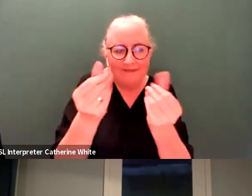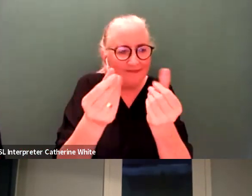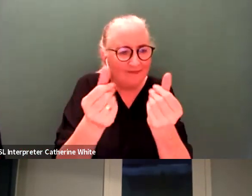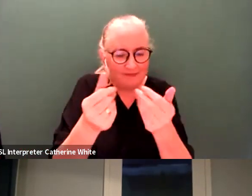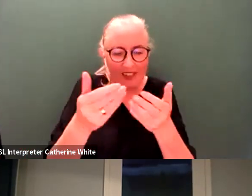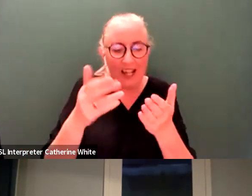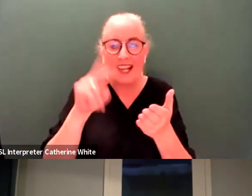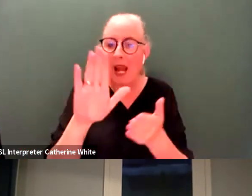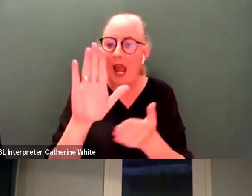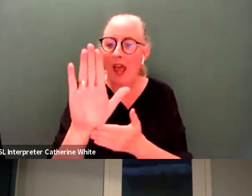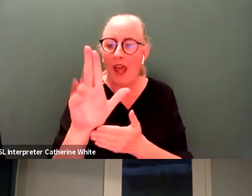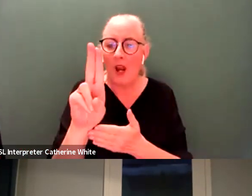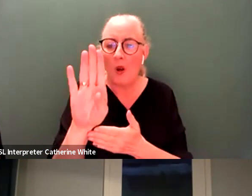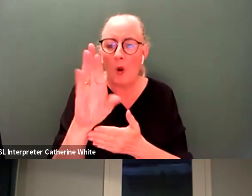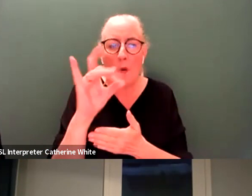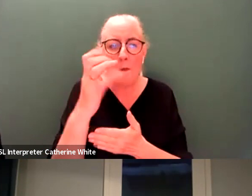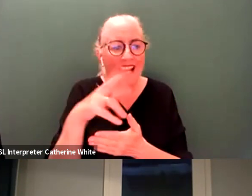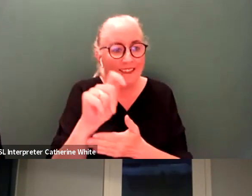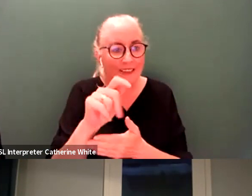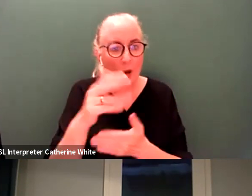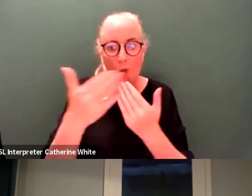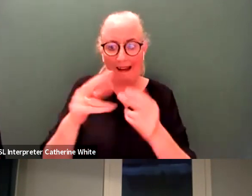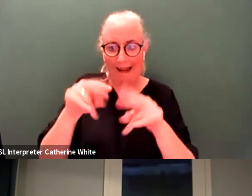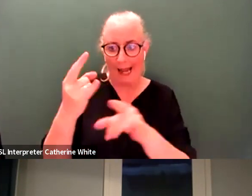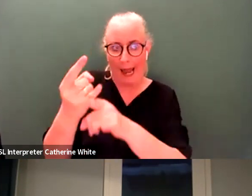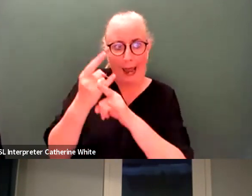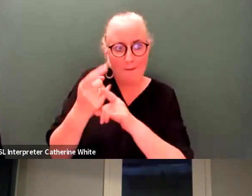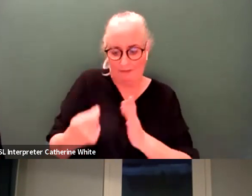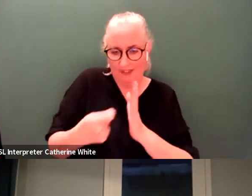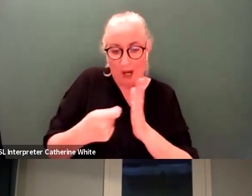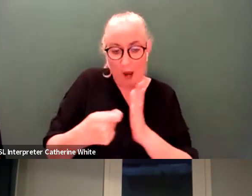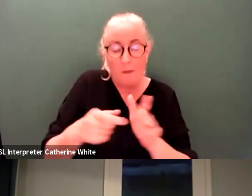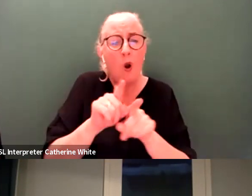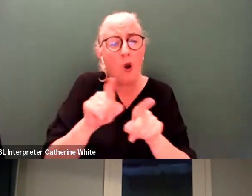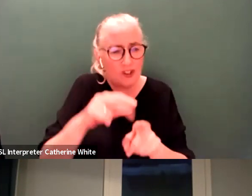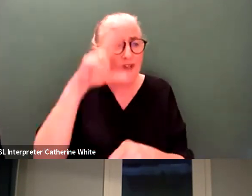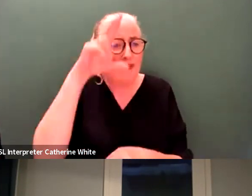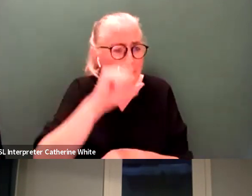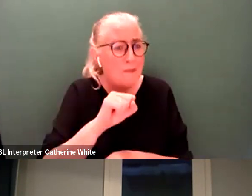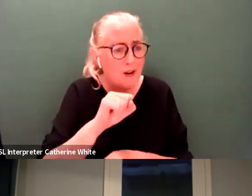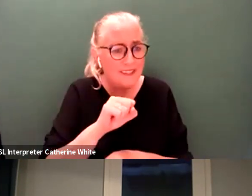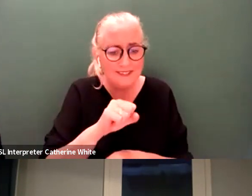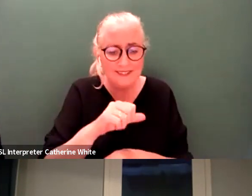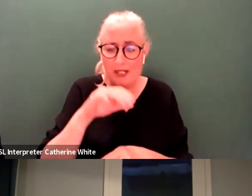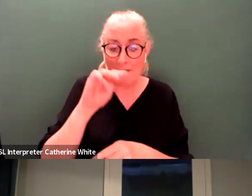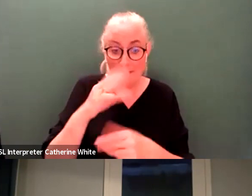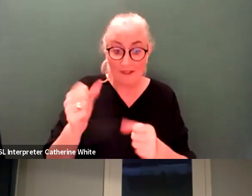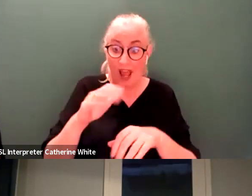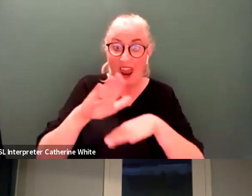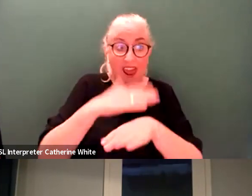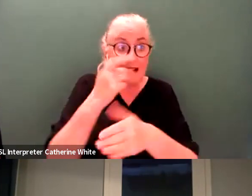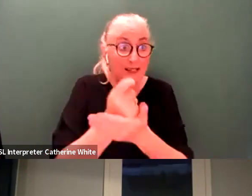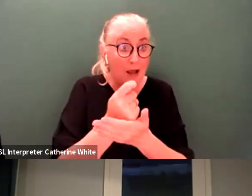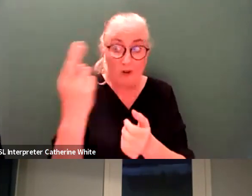other things that may help you at this particular time. Be also mindful that at this time we might be coming out of long-term